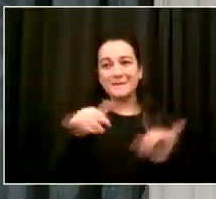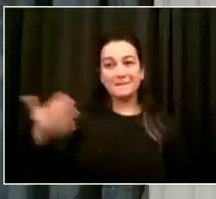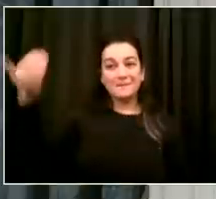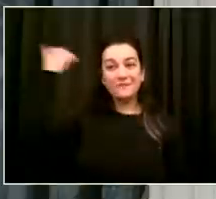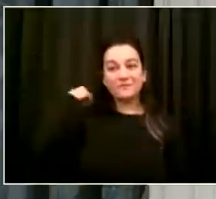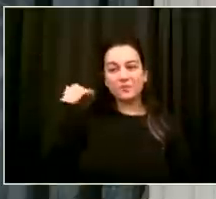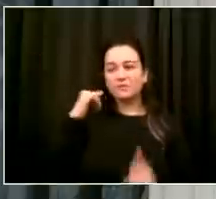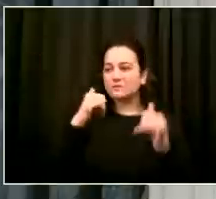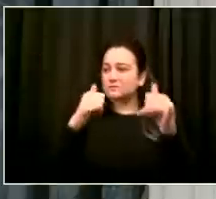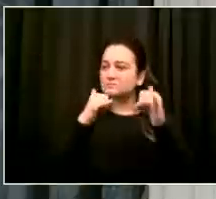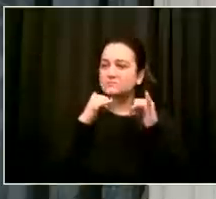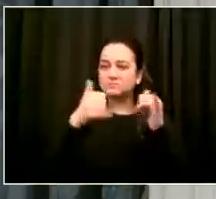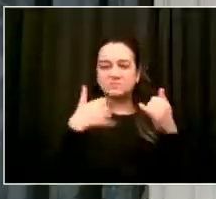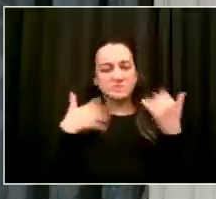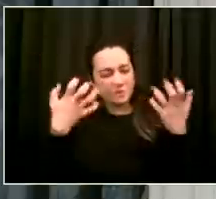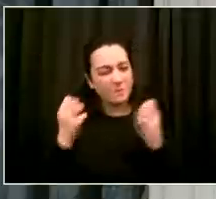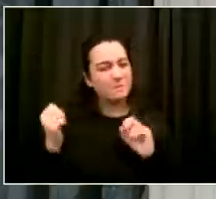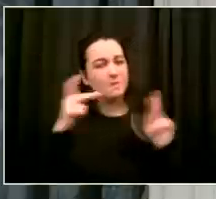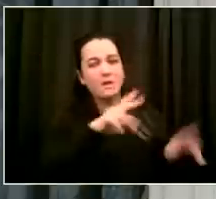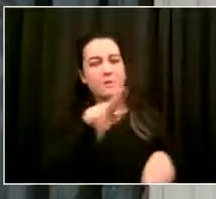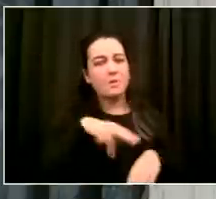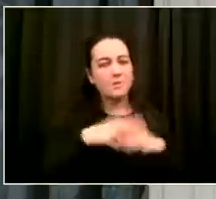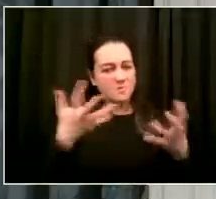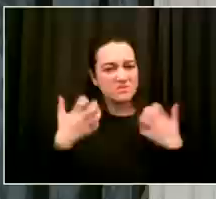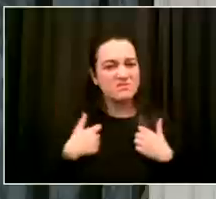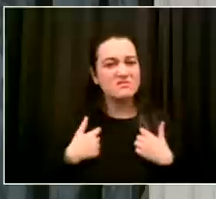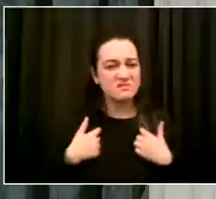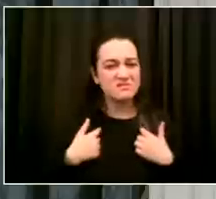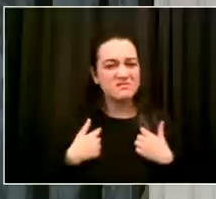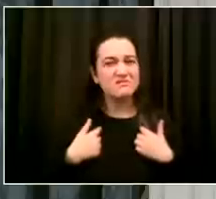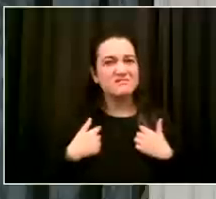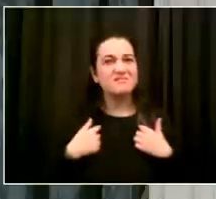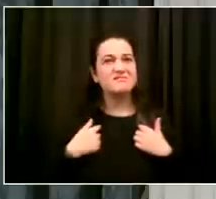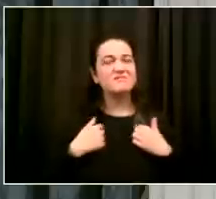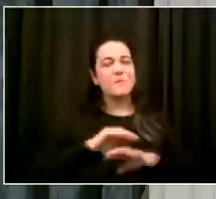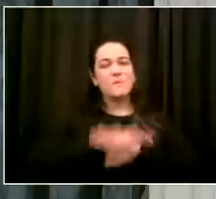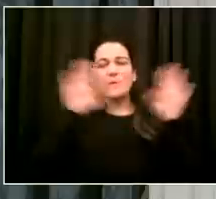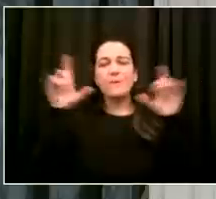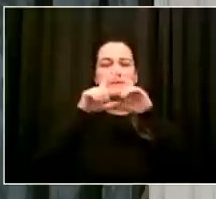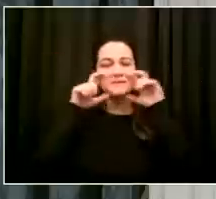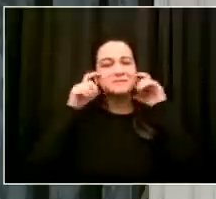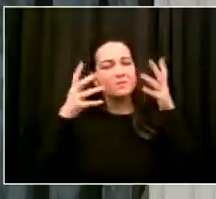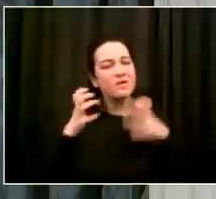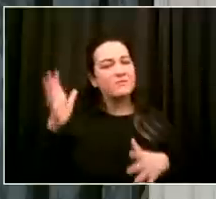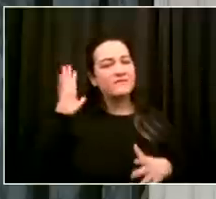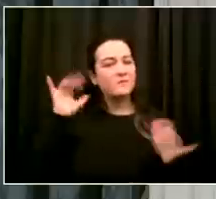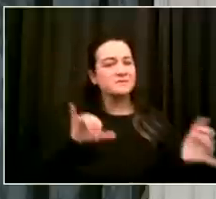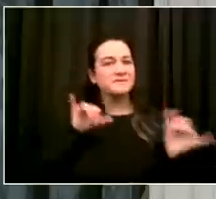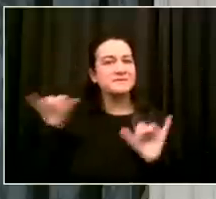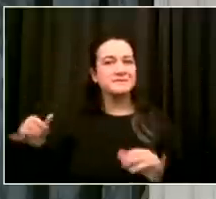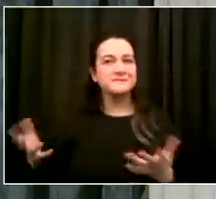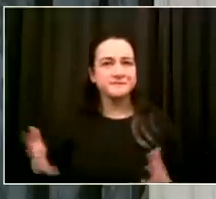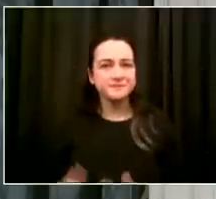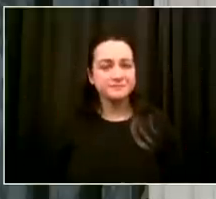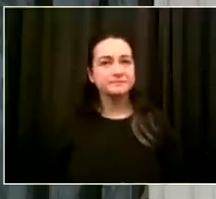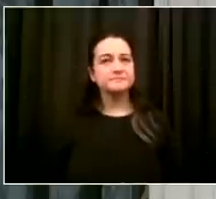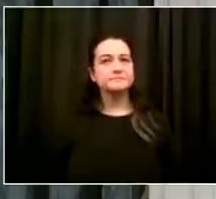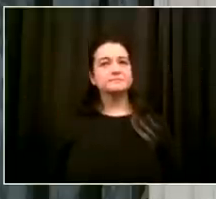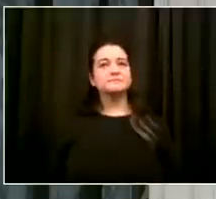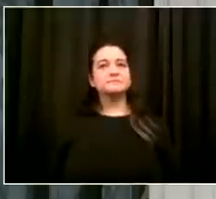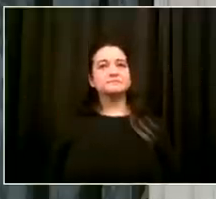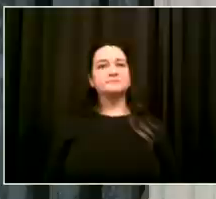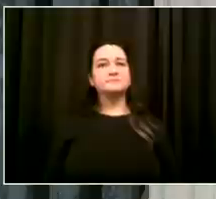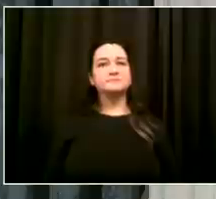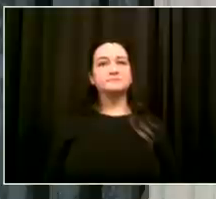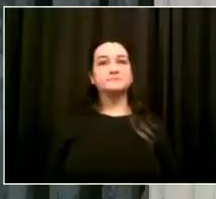vaccine. We're here to spread the word. The vaccine is safe. The vaccine is free and is